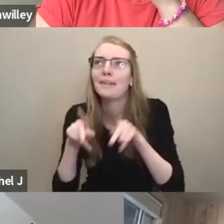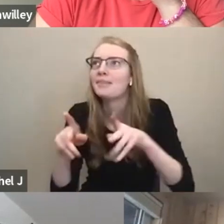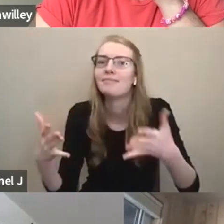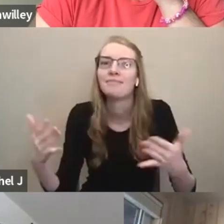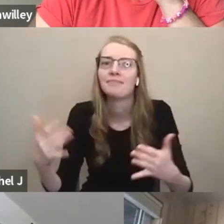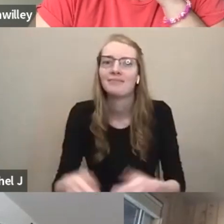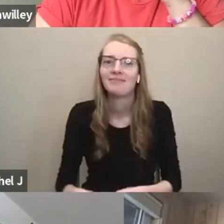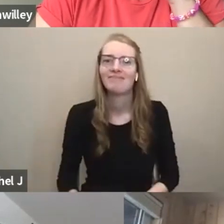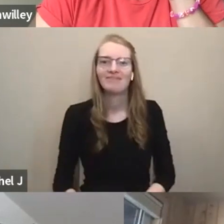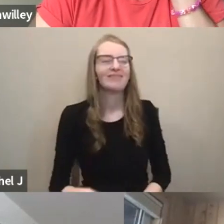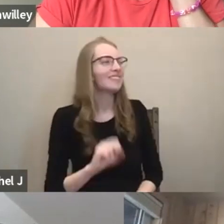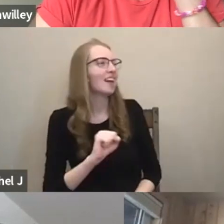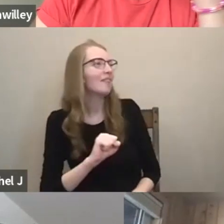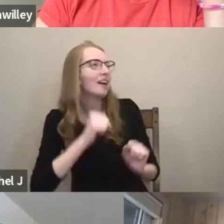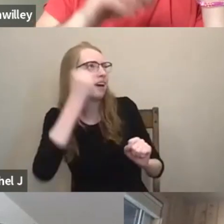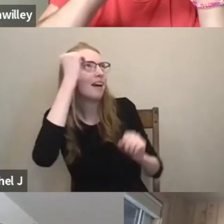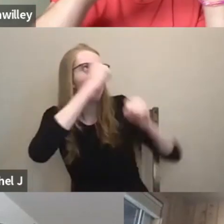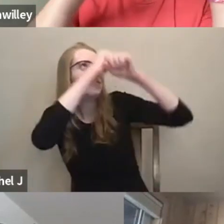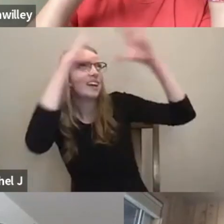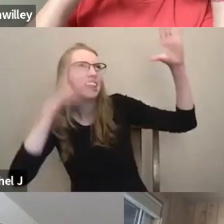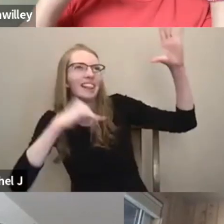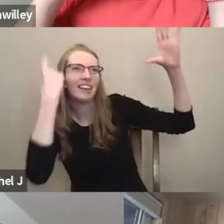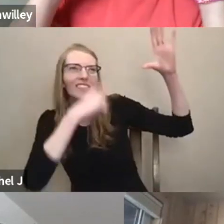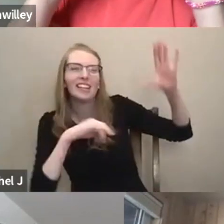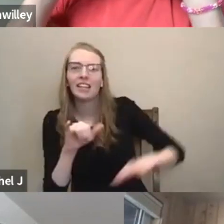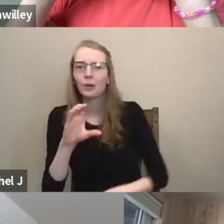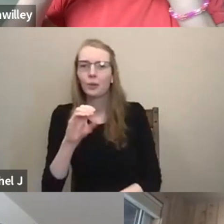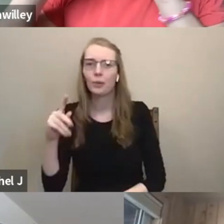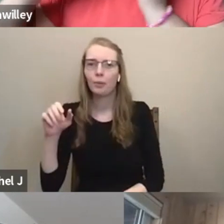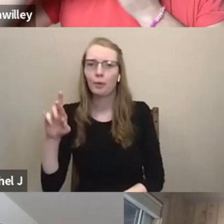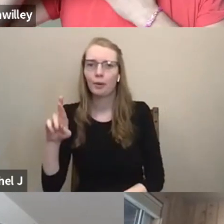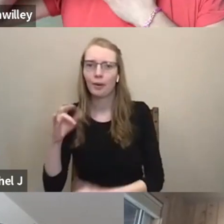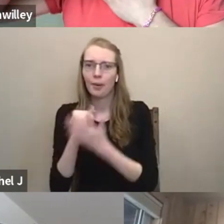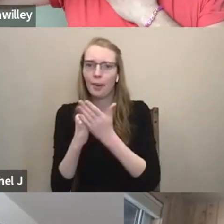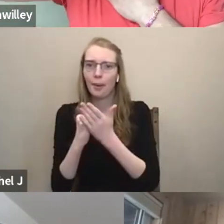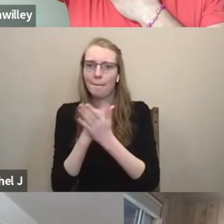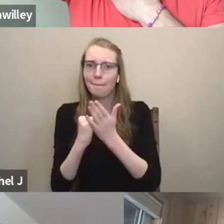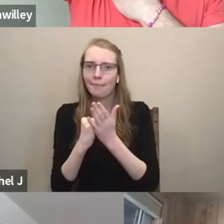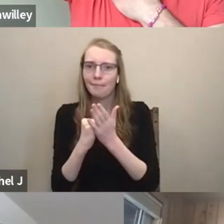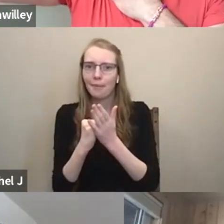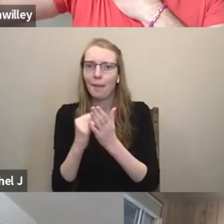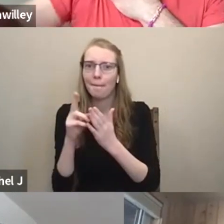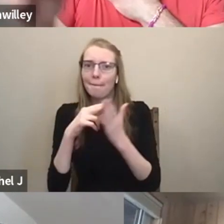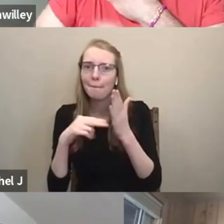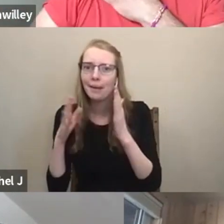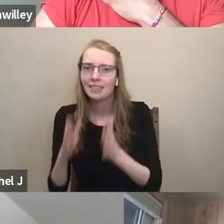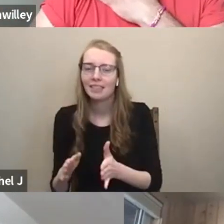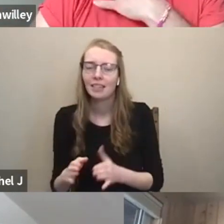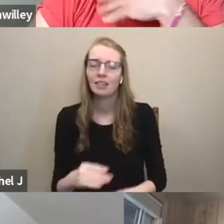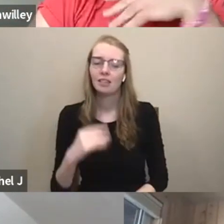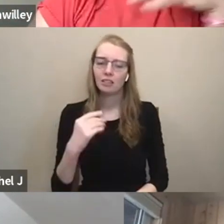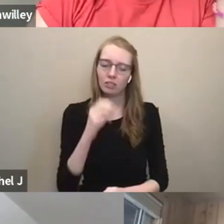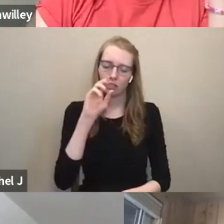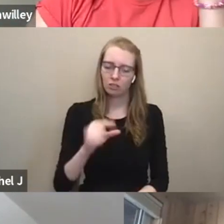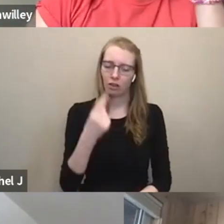that face be like a Cooper painting, like just one lone dog staring outside. Yeah.